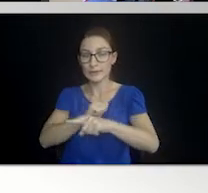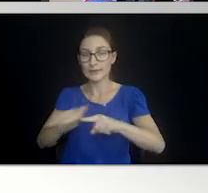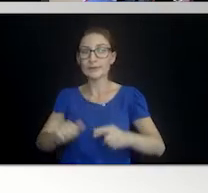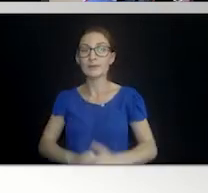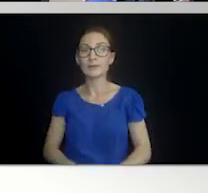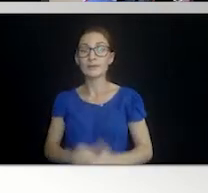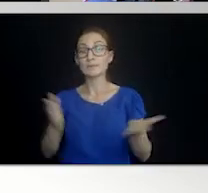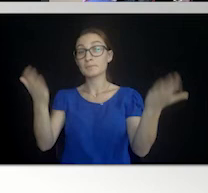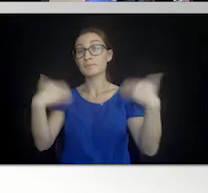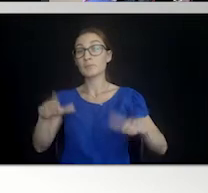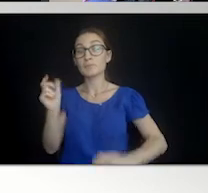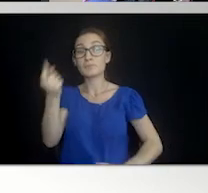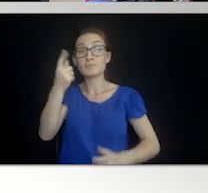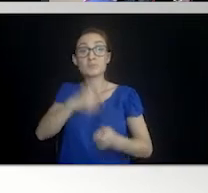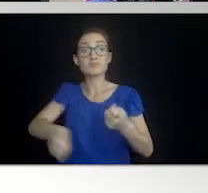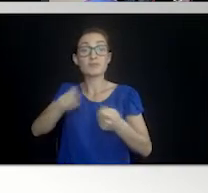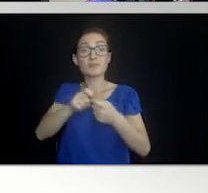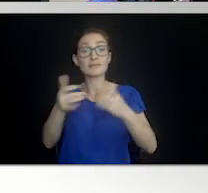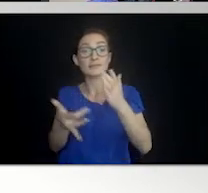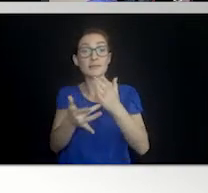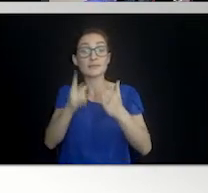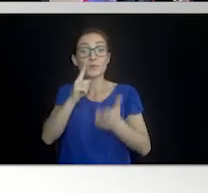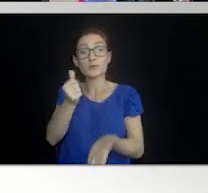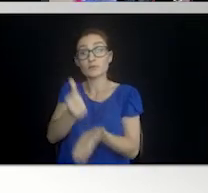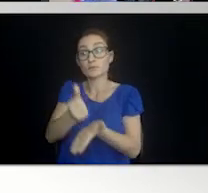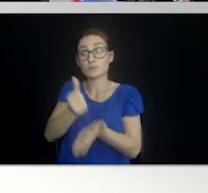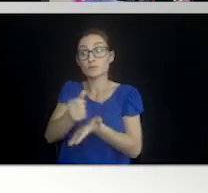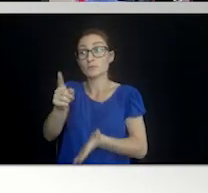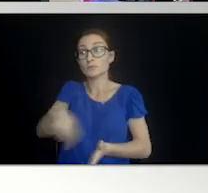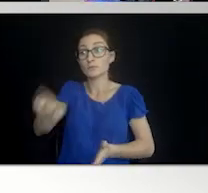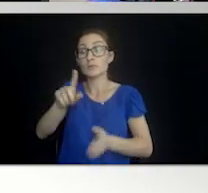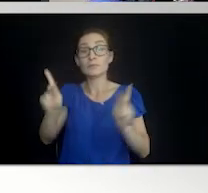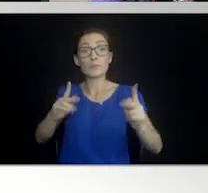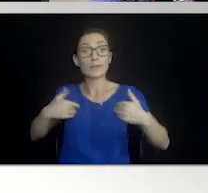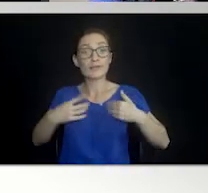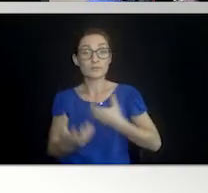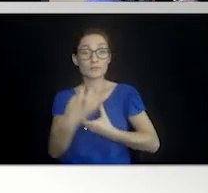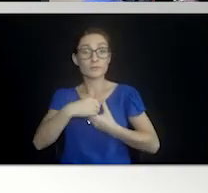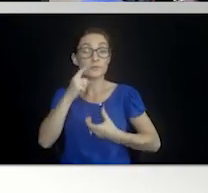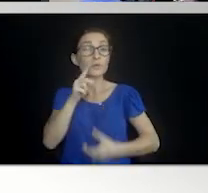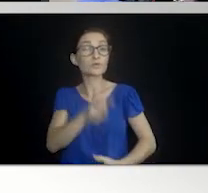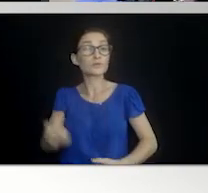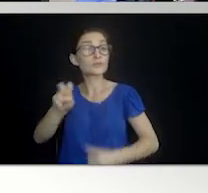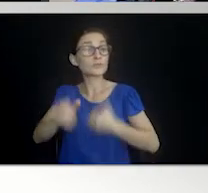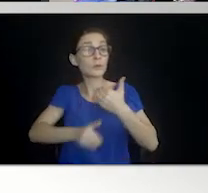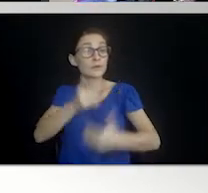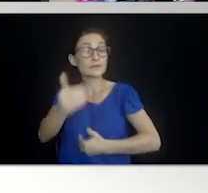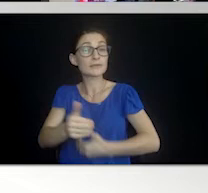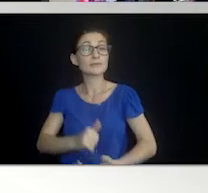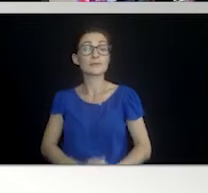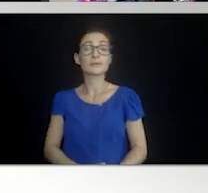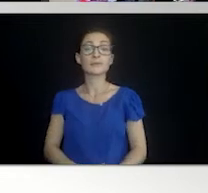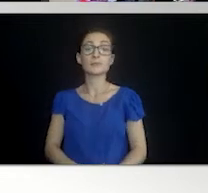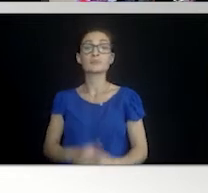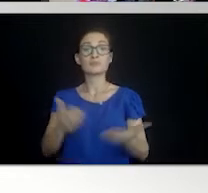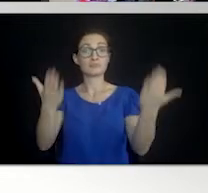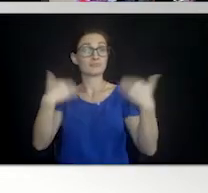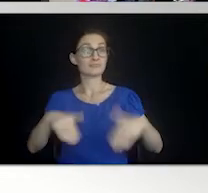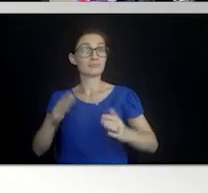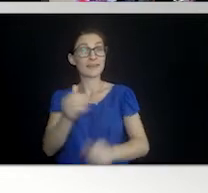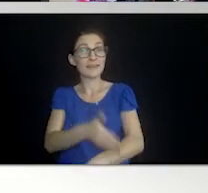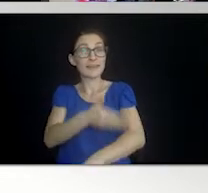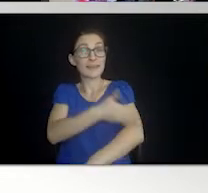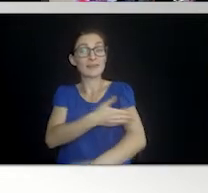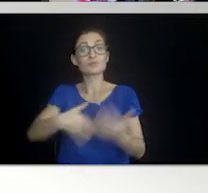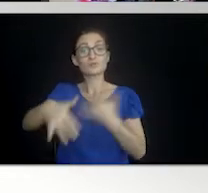training, understand specific techniques for assisting individuals on the autism spectrum in the transition process, even